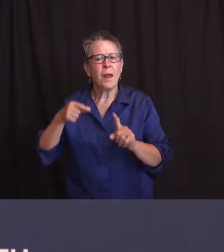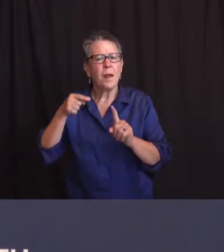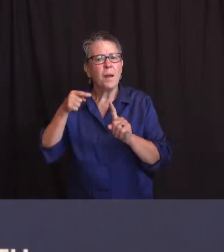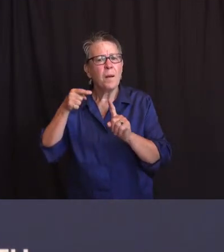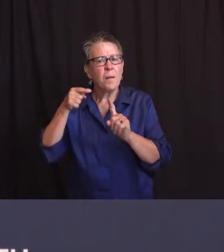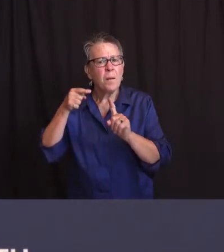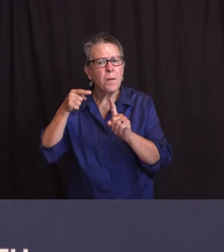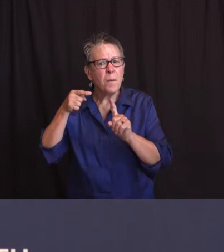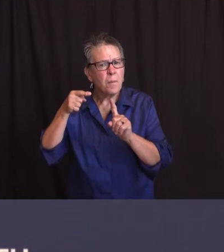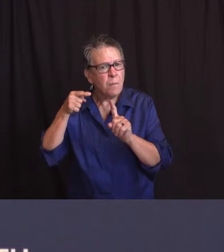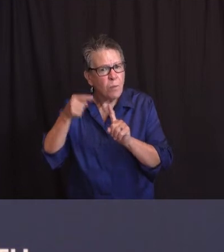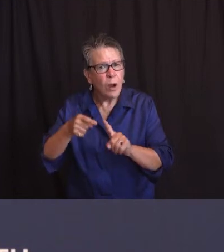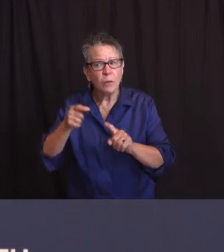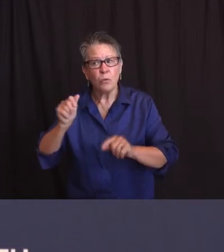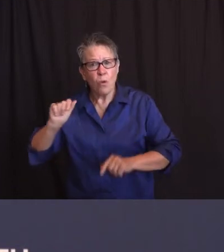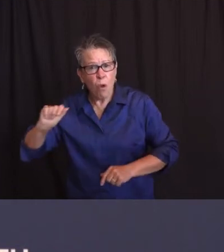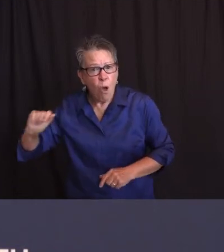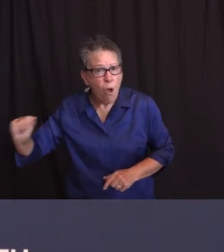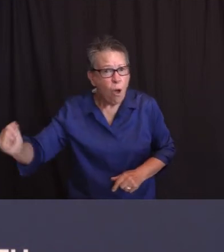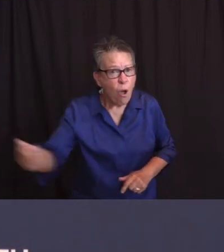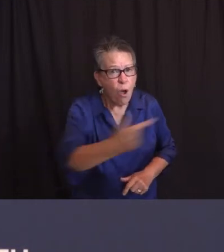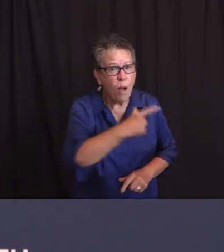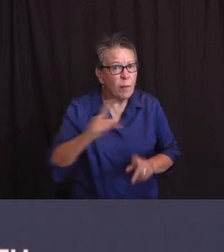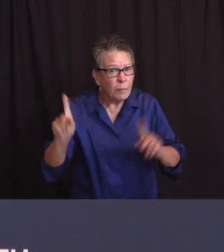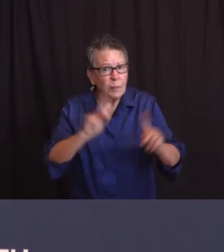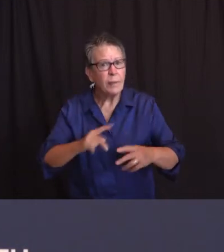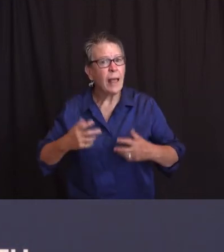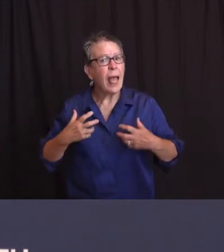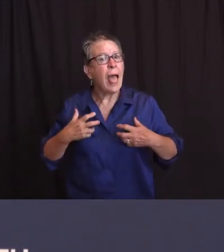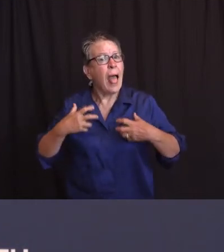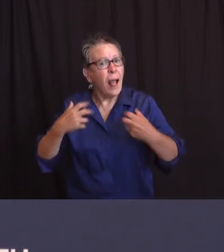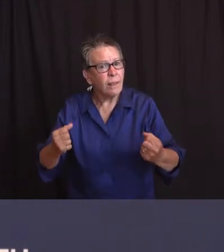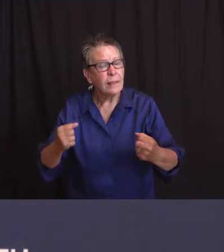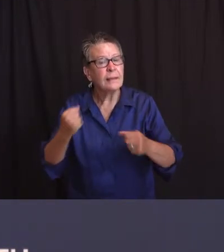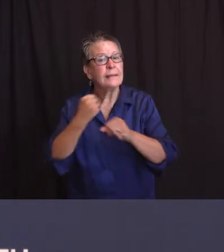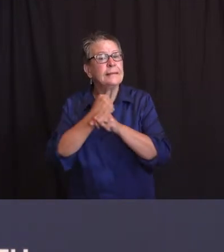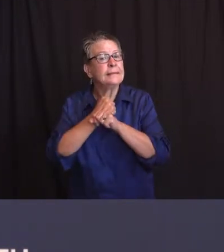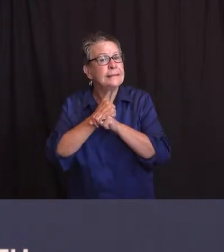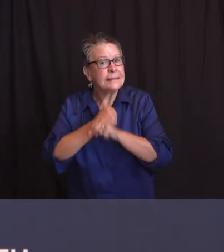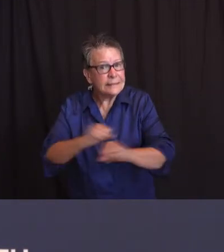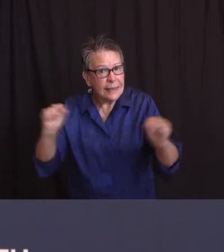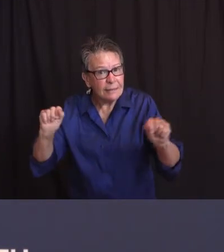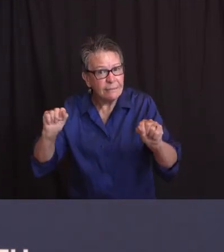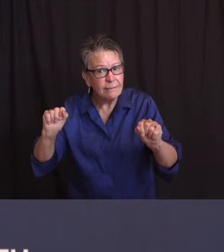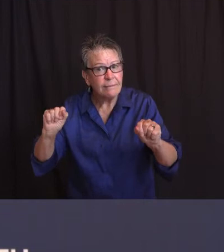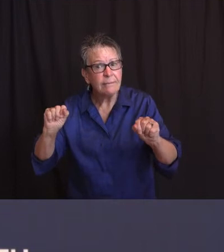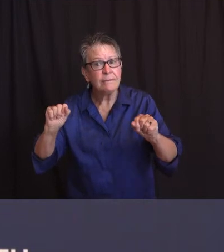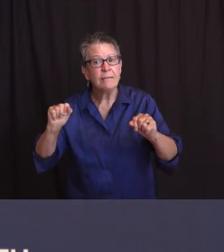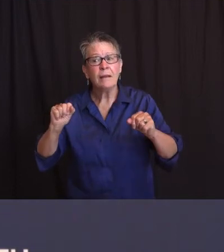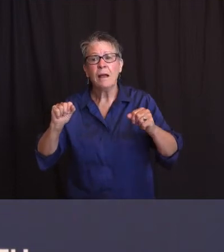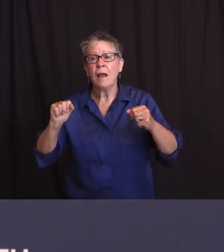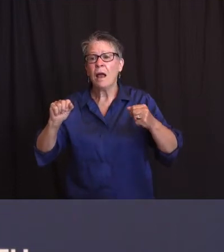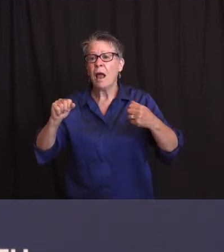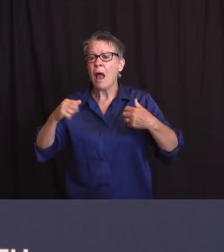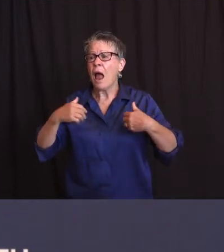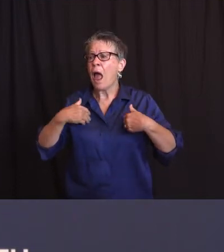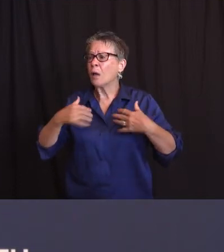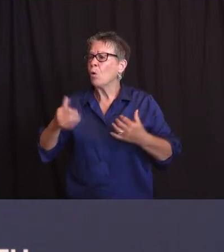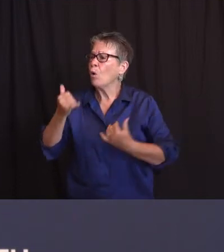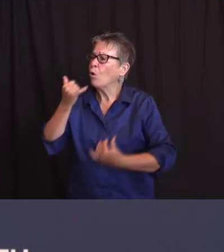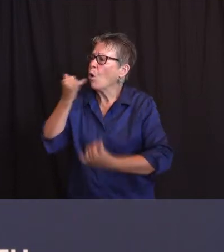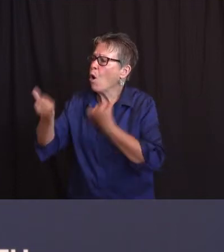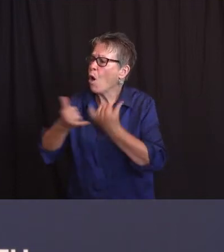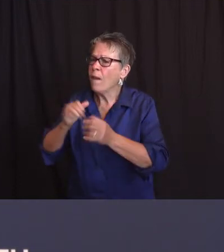lives. I don't want to have to make any more phone calls to families. We don't have to talk about. We just want this thing to